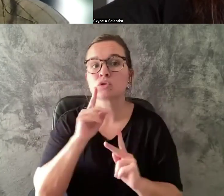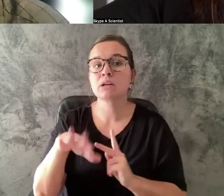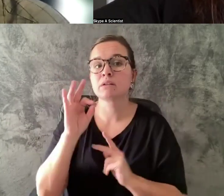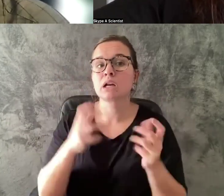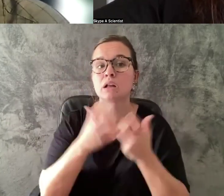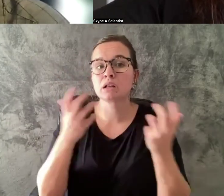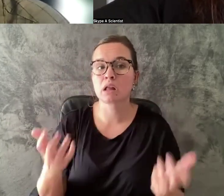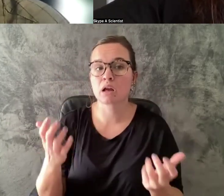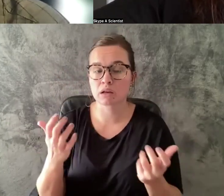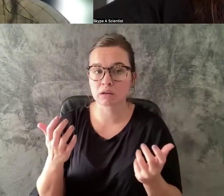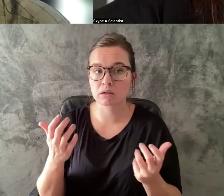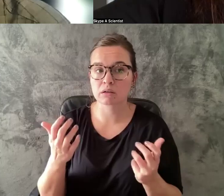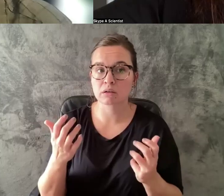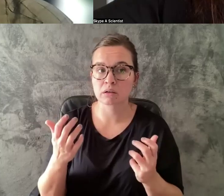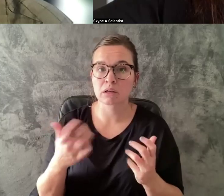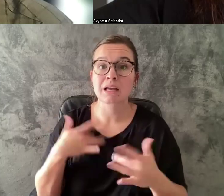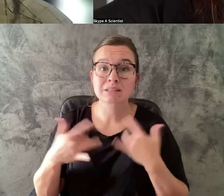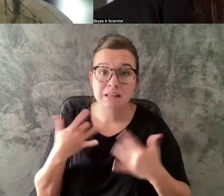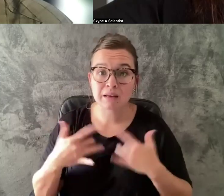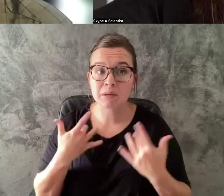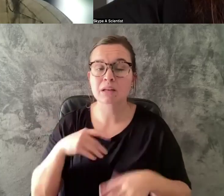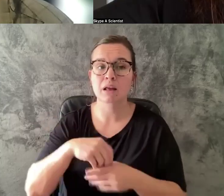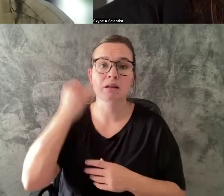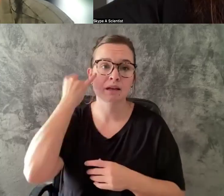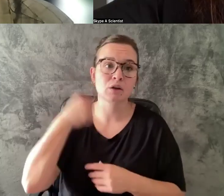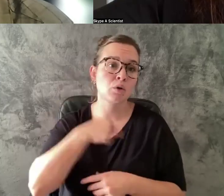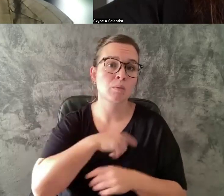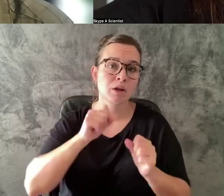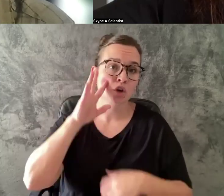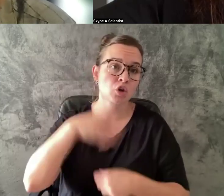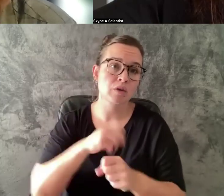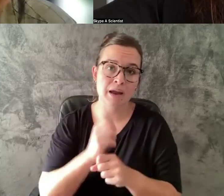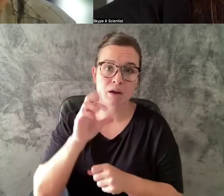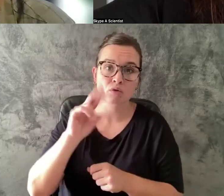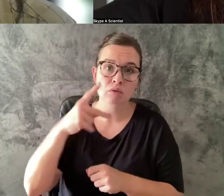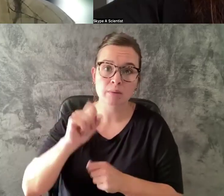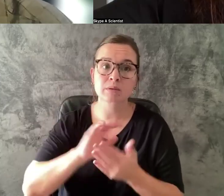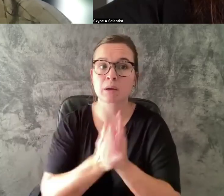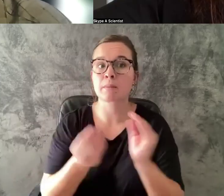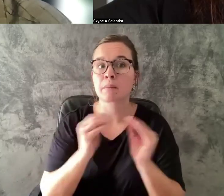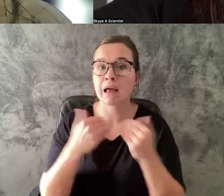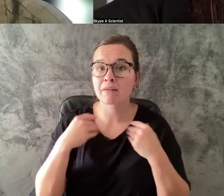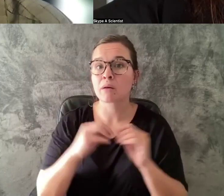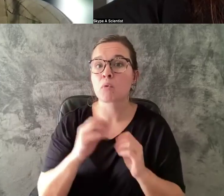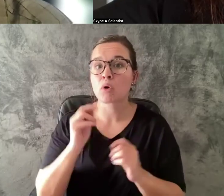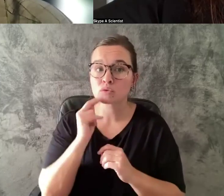lot of excitement in the idea that like we could create crops to become more nutritious or more drought